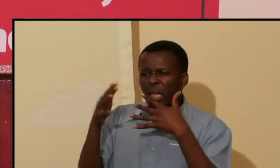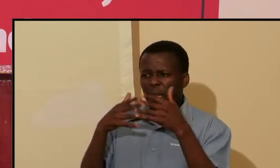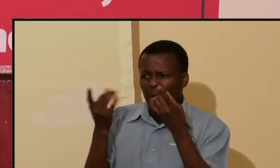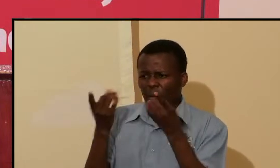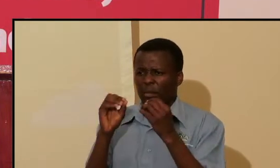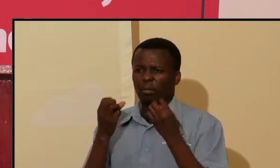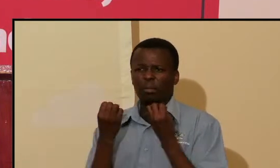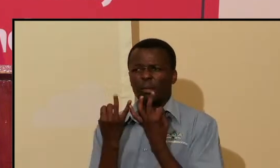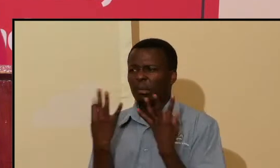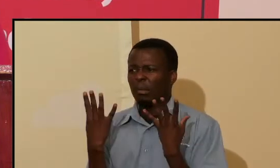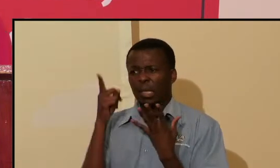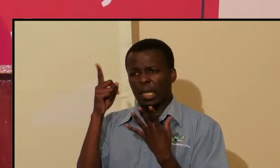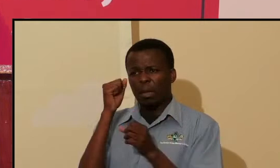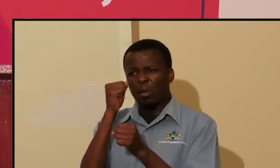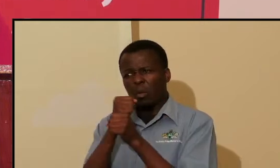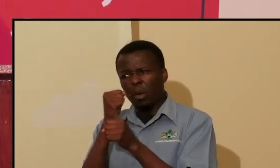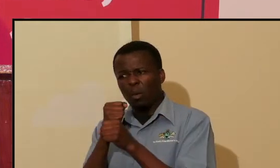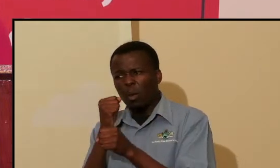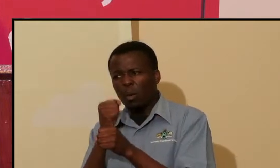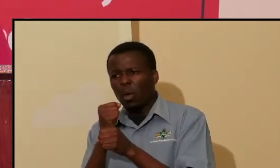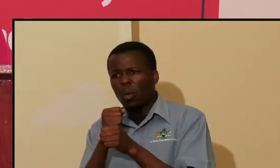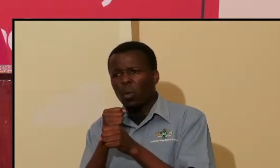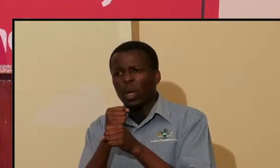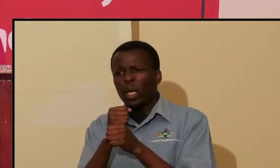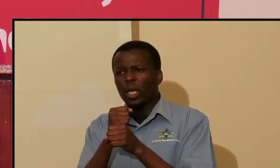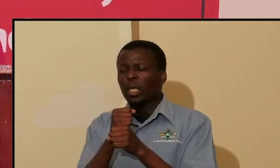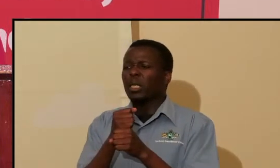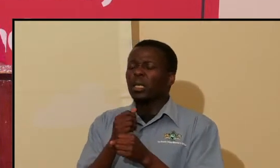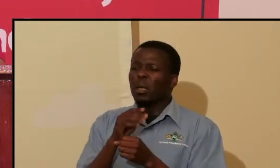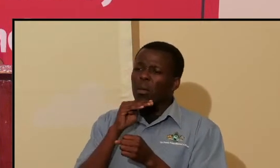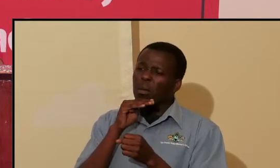there. So the recent